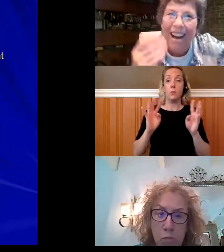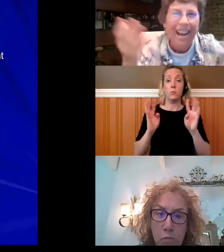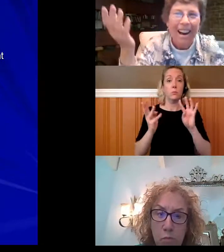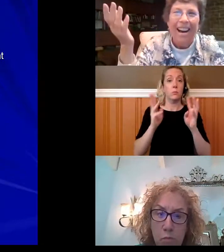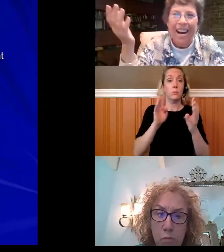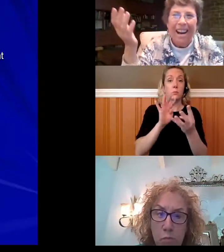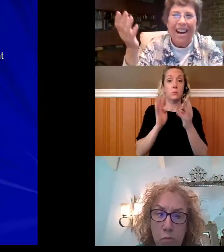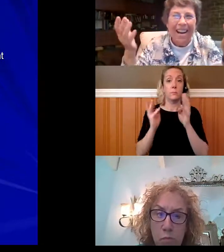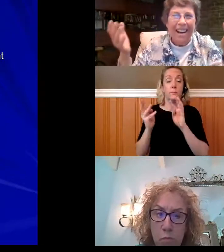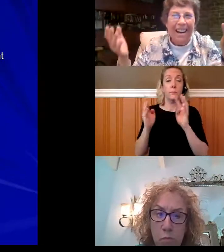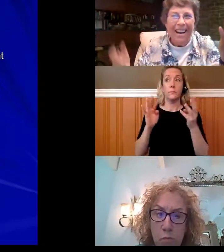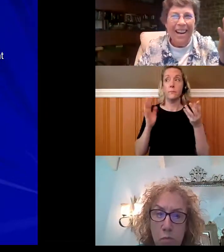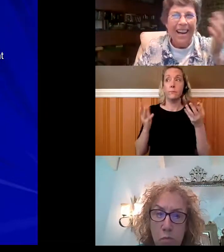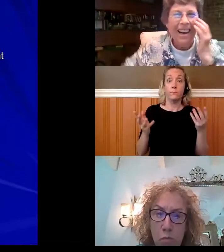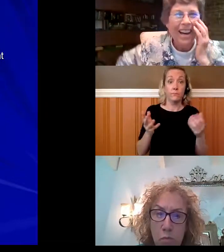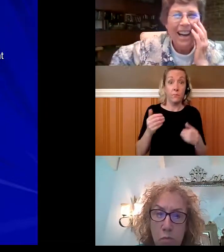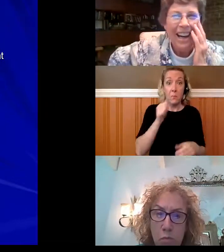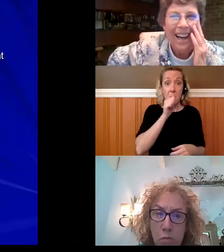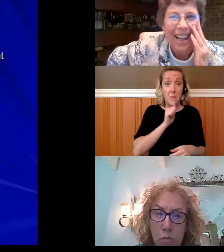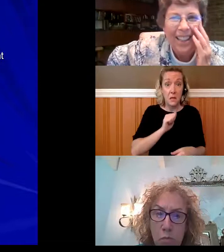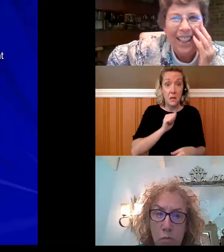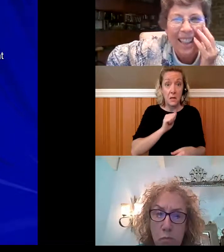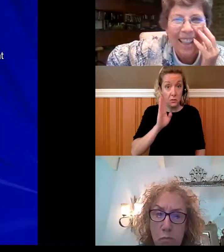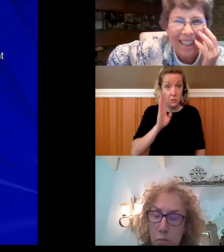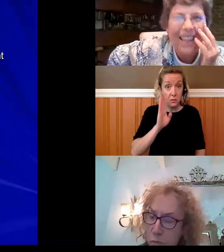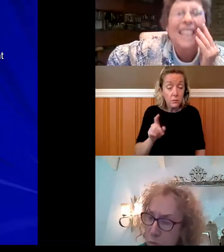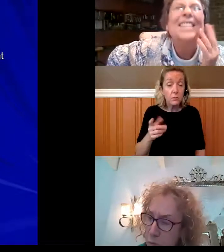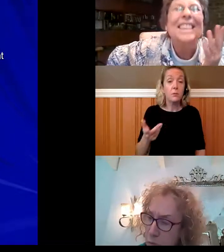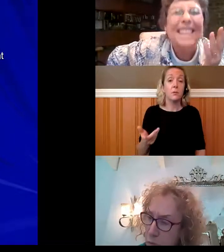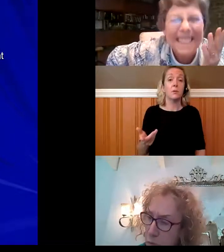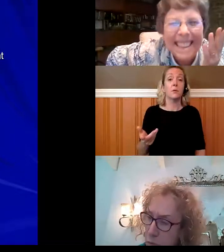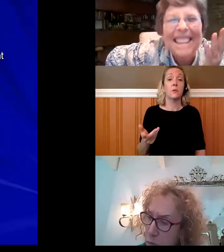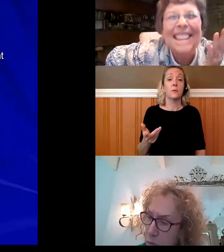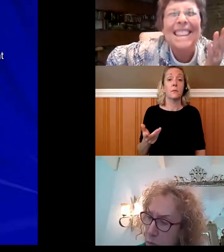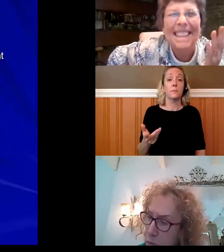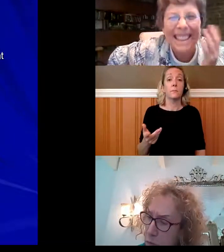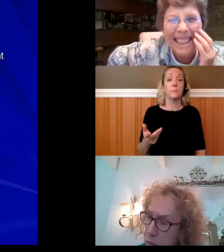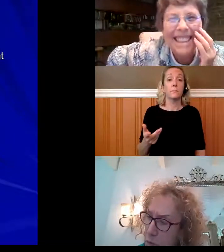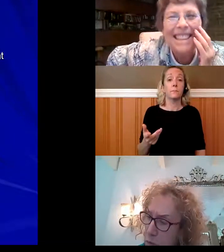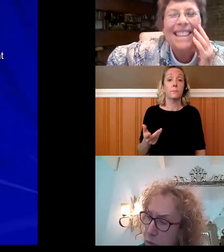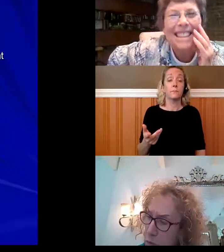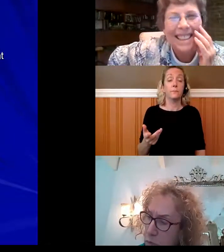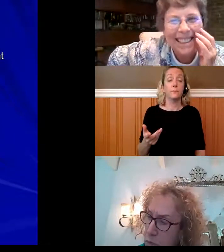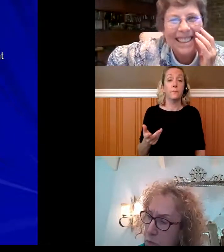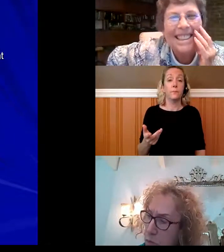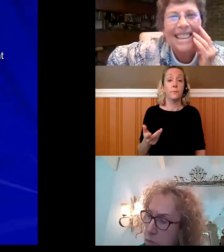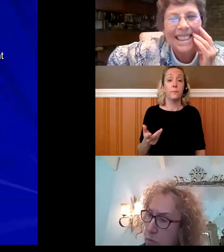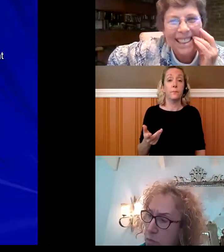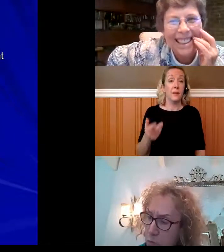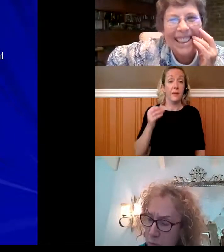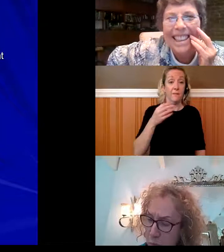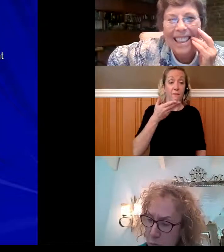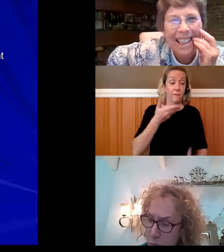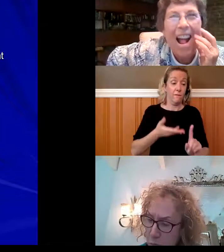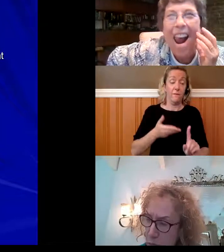the patience that one would have if he or she happens to reach out for help